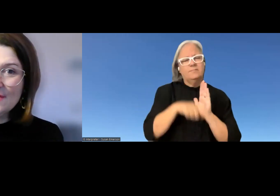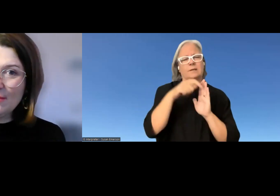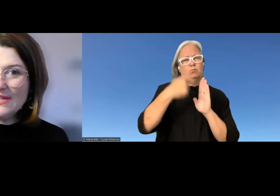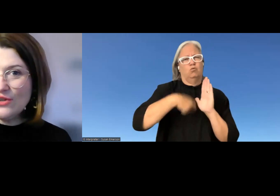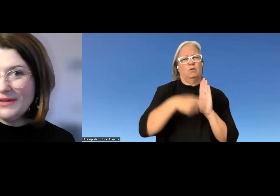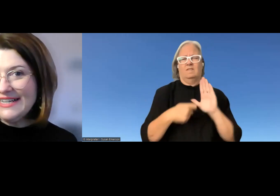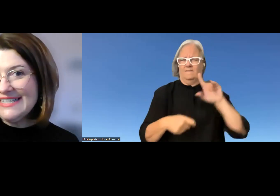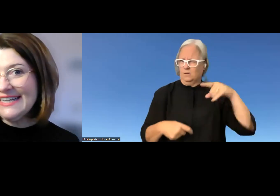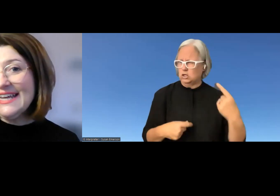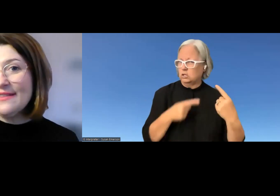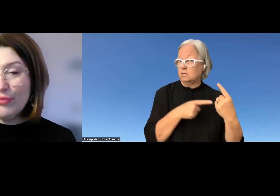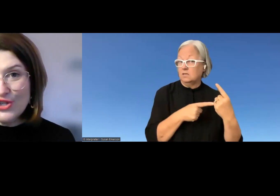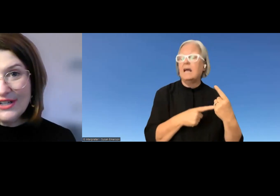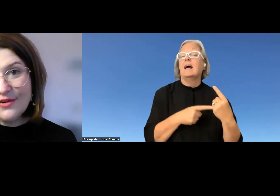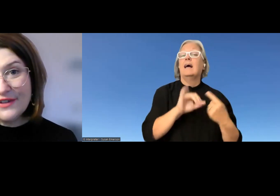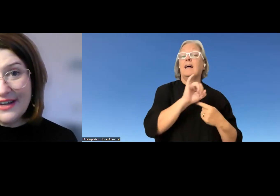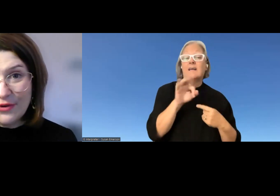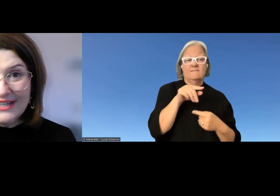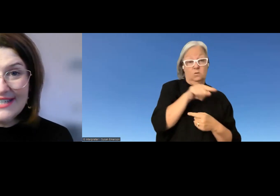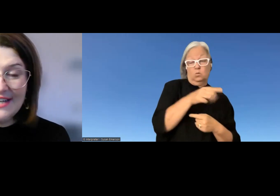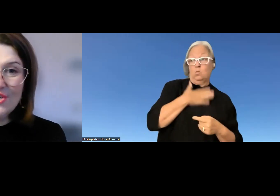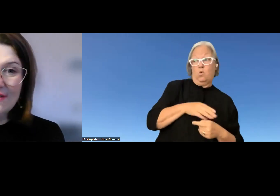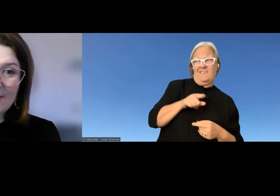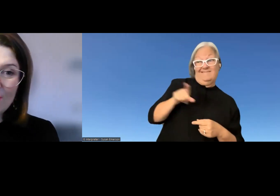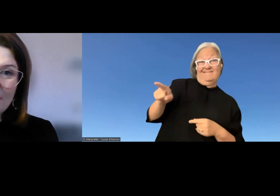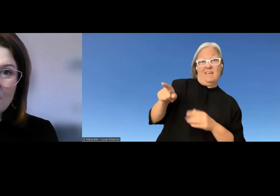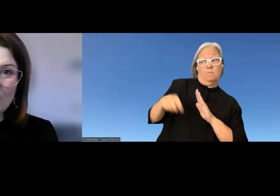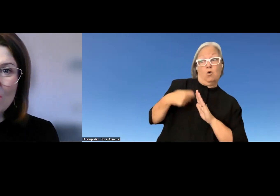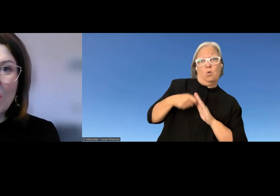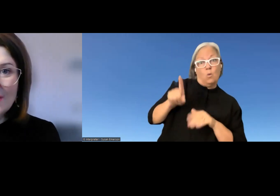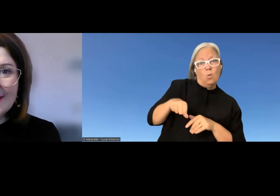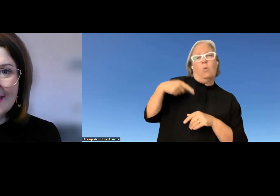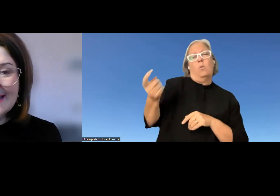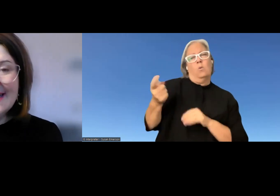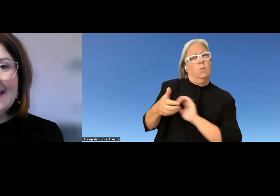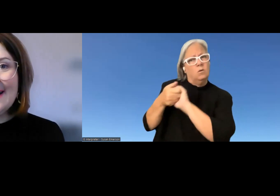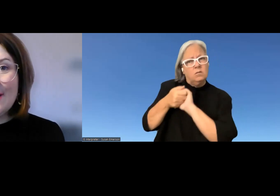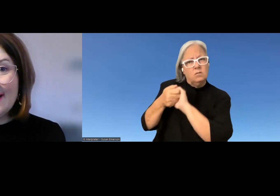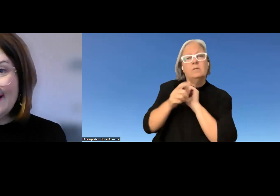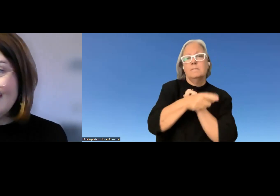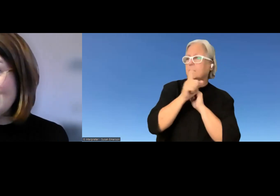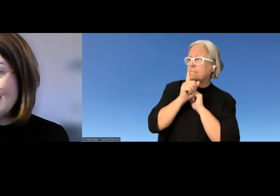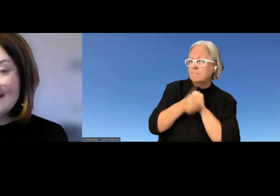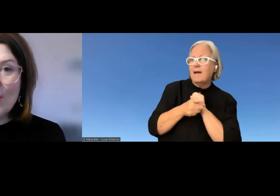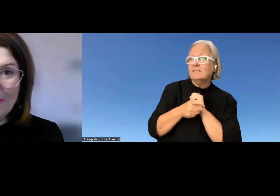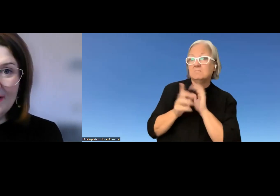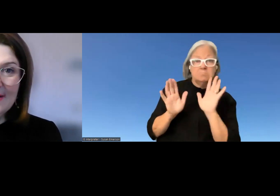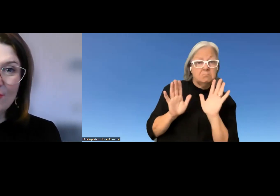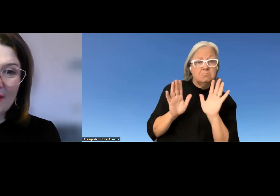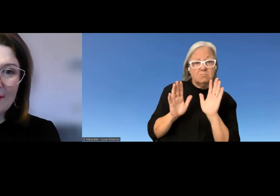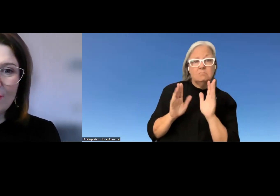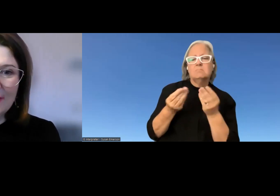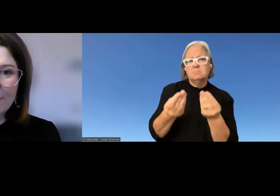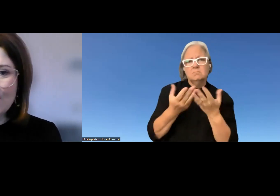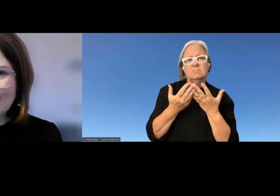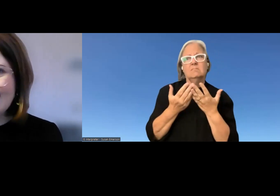ask, if someone is nominating the project of another organization, that you give us also a contact at this company, so